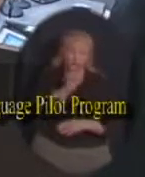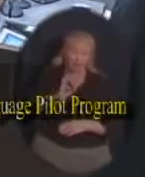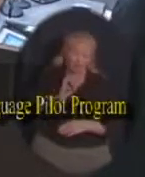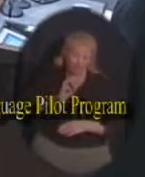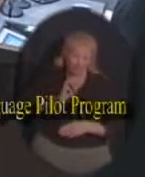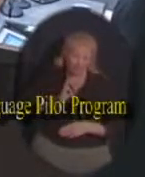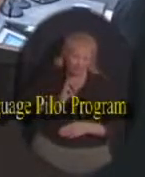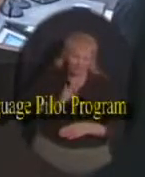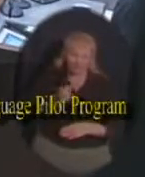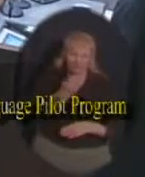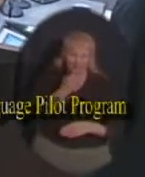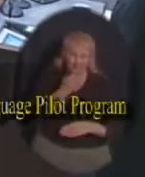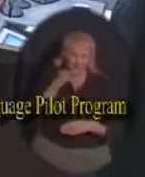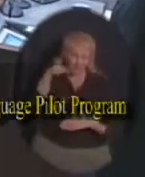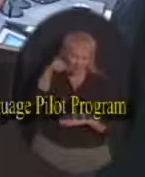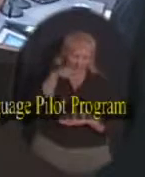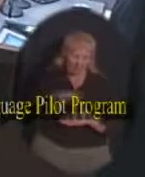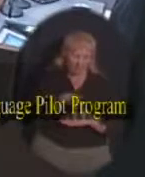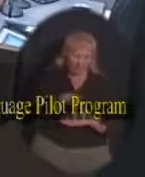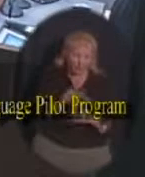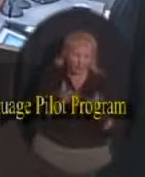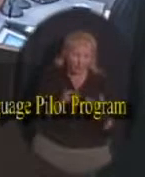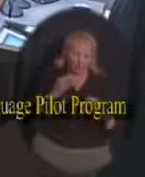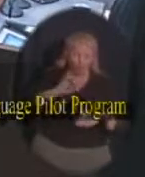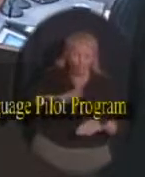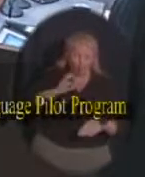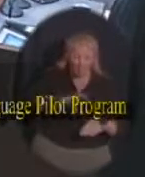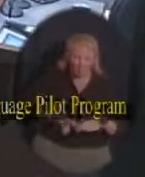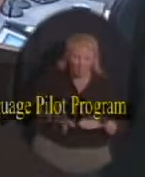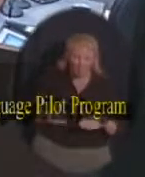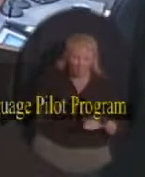staff have said that they would like to apply to be